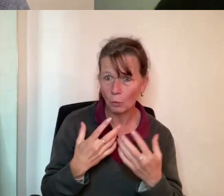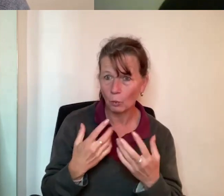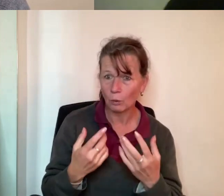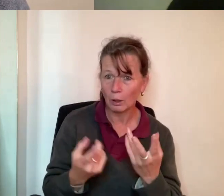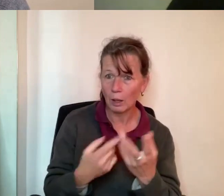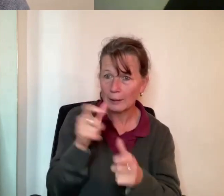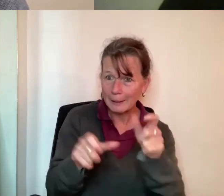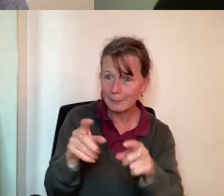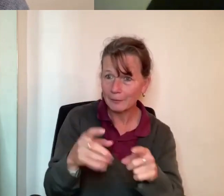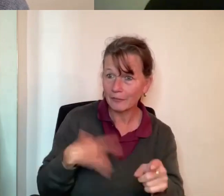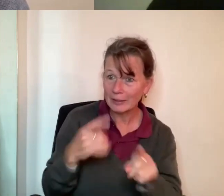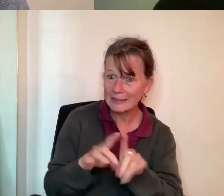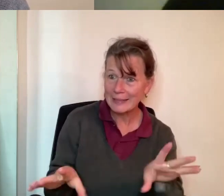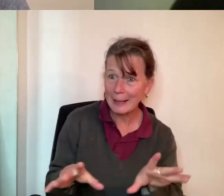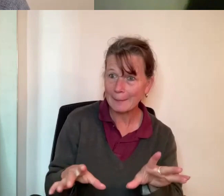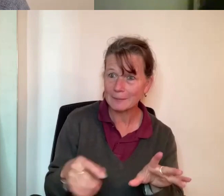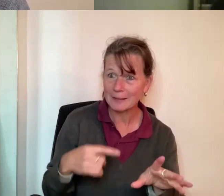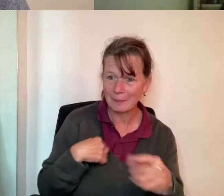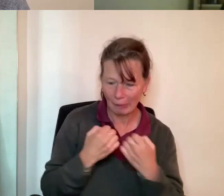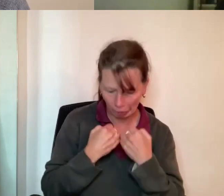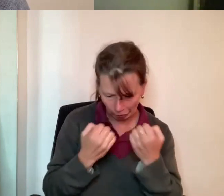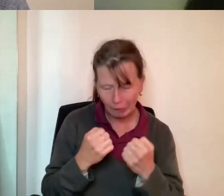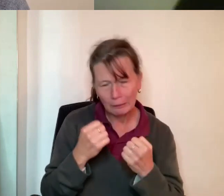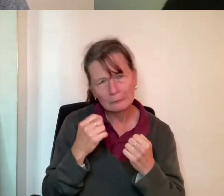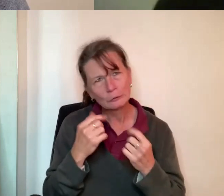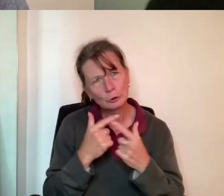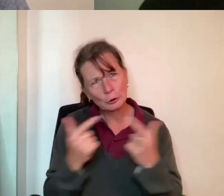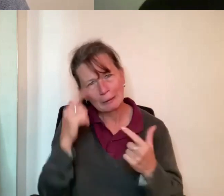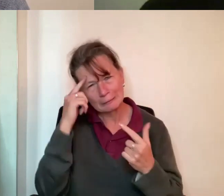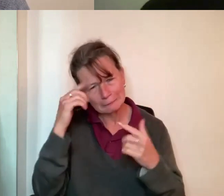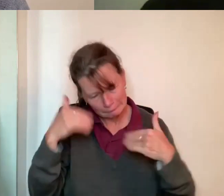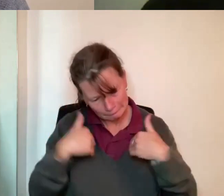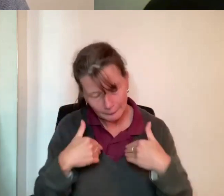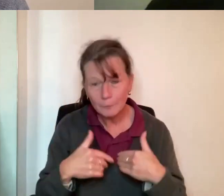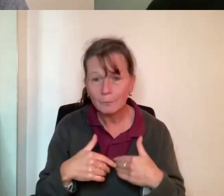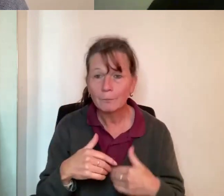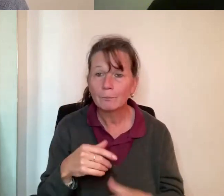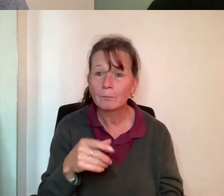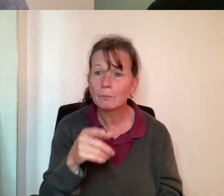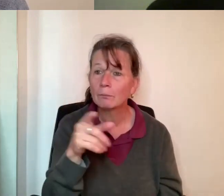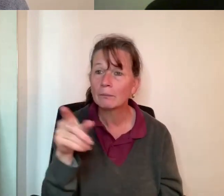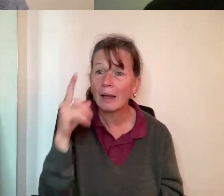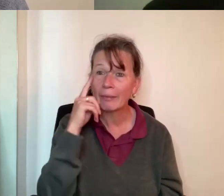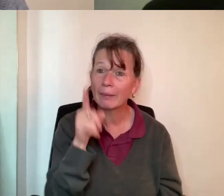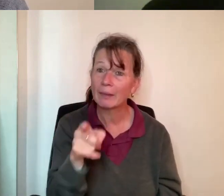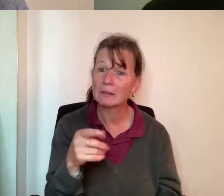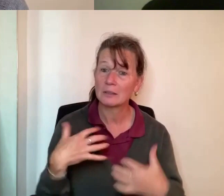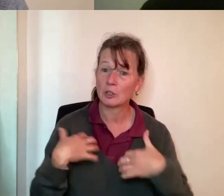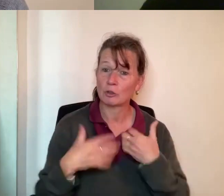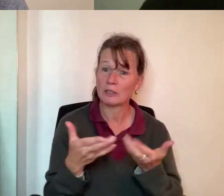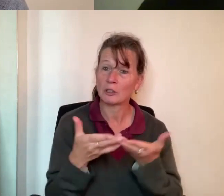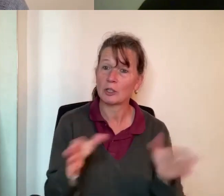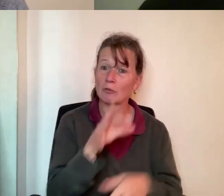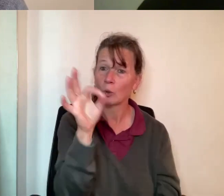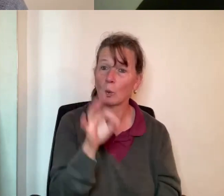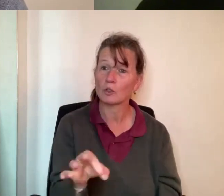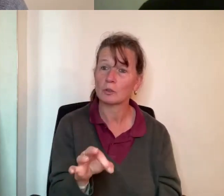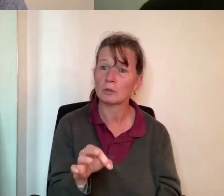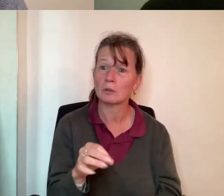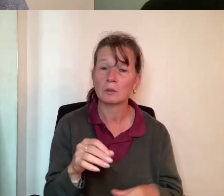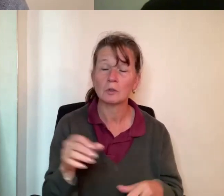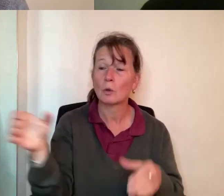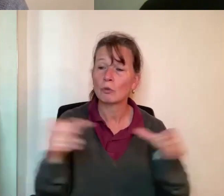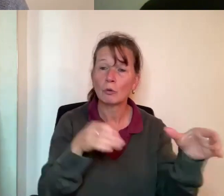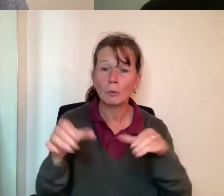positive lifestyle. I think that's a really interesting general question, is what does a good recruitment process